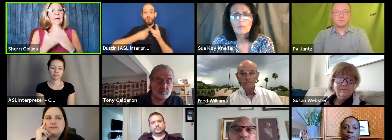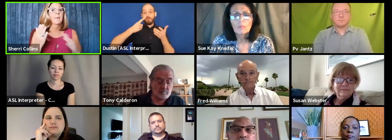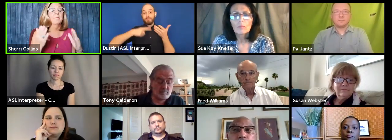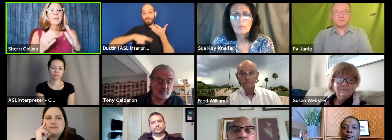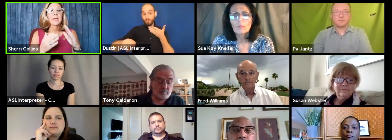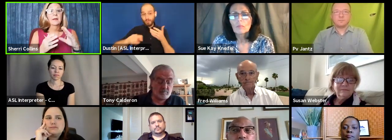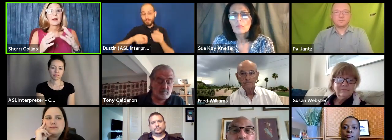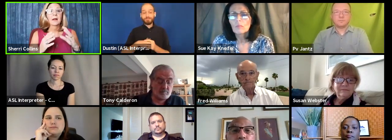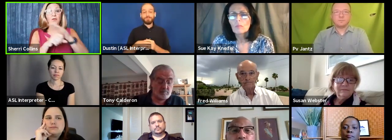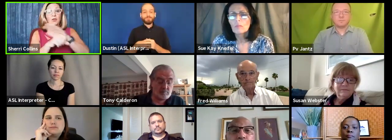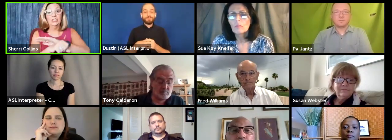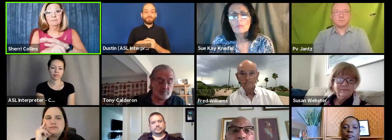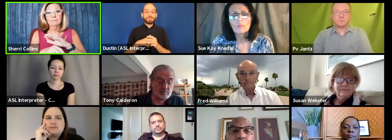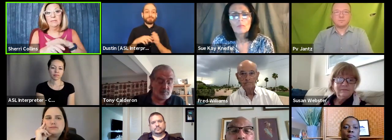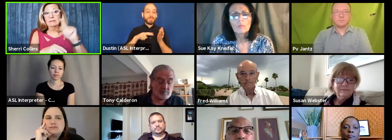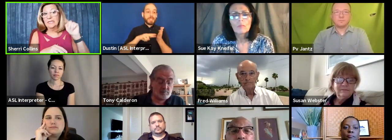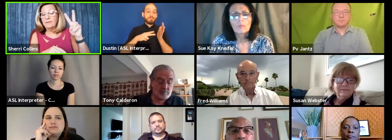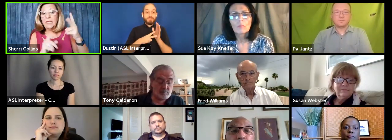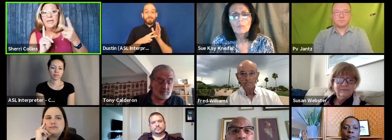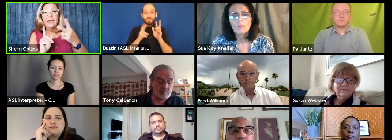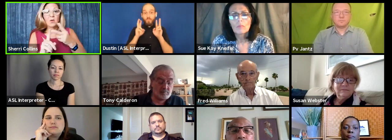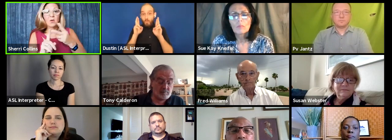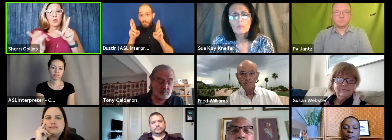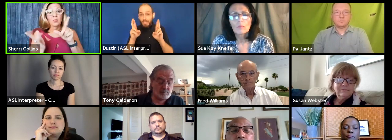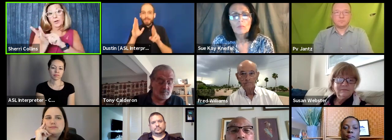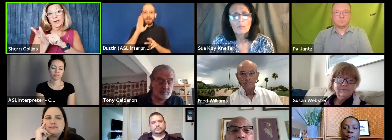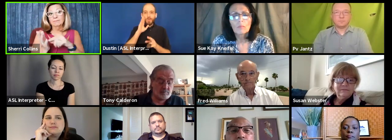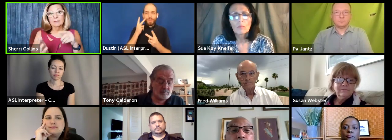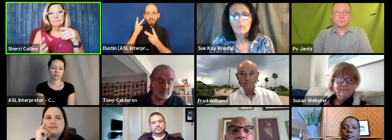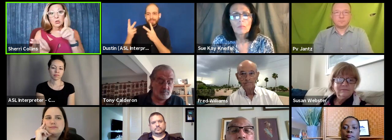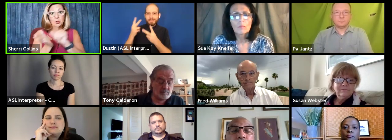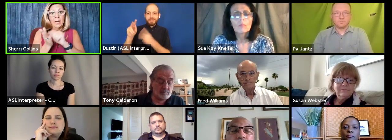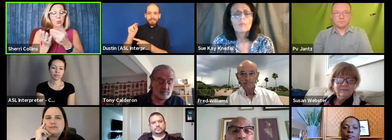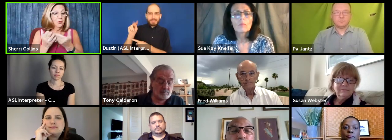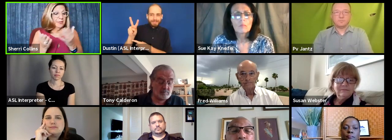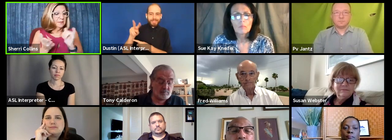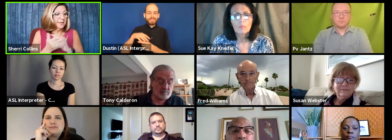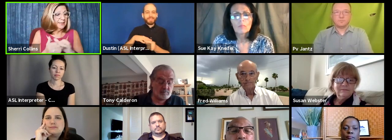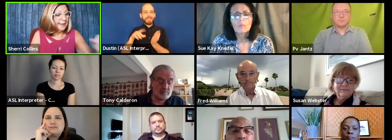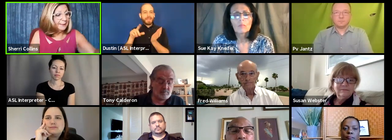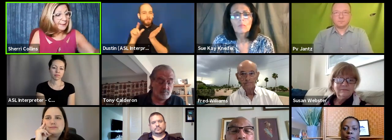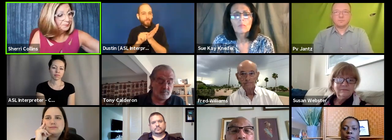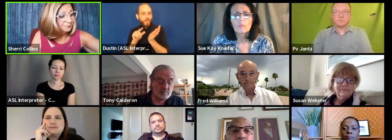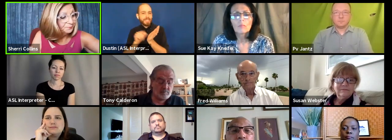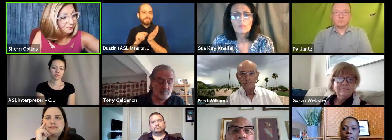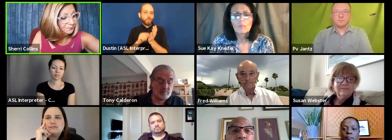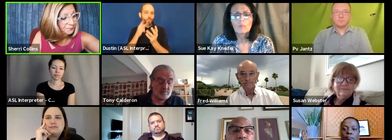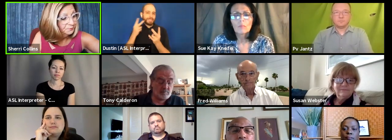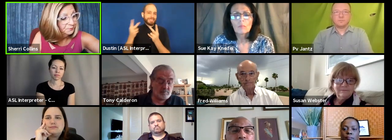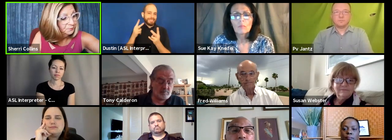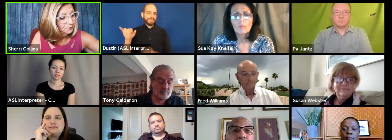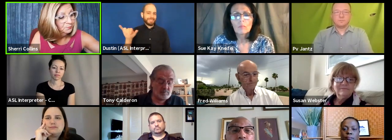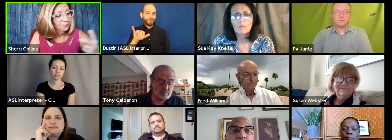have some coverage on TV or print in newspaper, things like that.